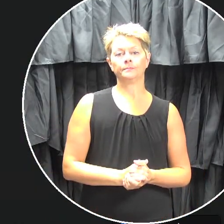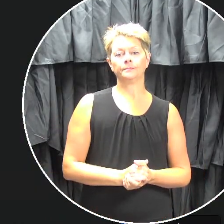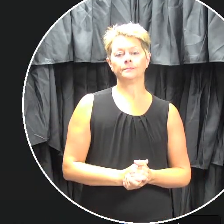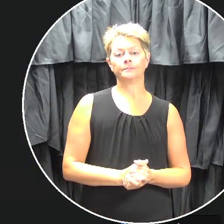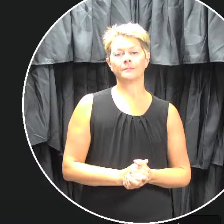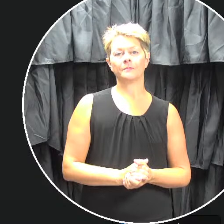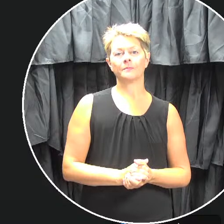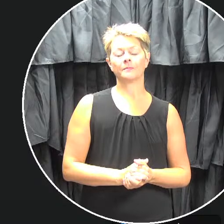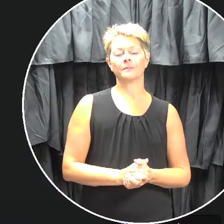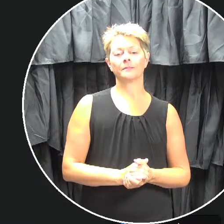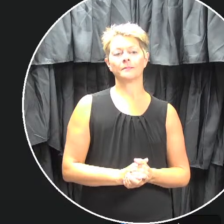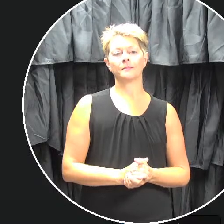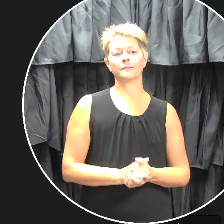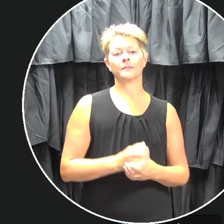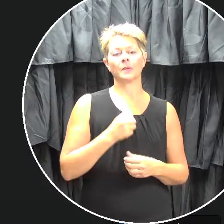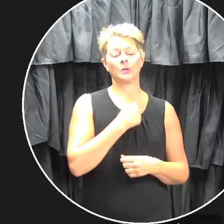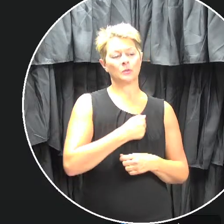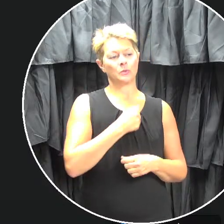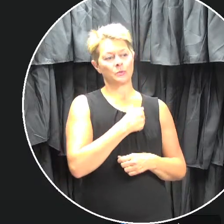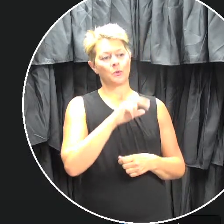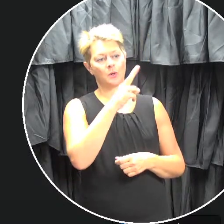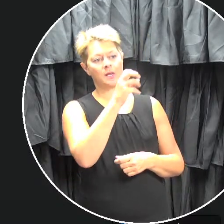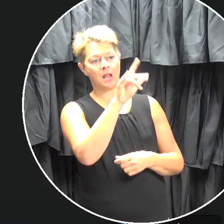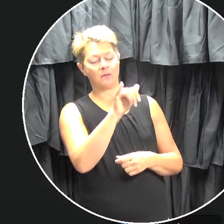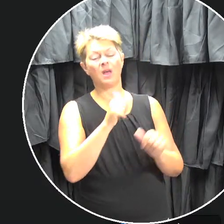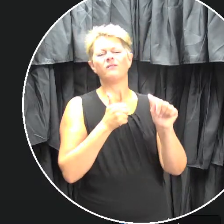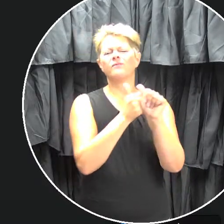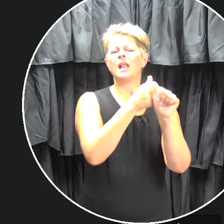Sorry, Holly, Yeah, if you have a quick follow-up on the buses.